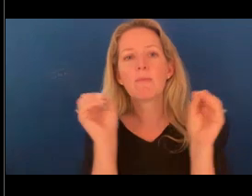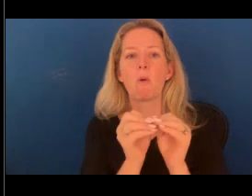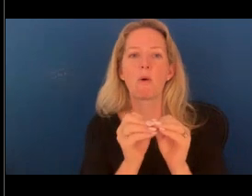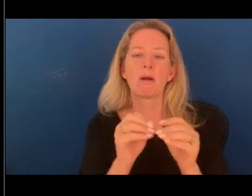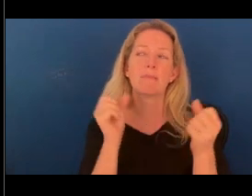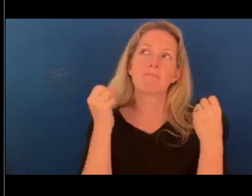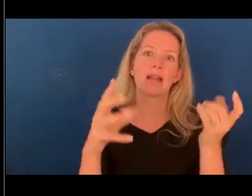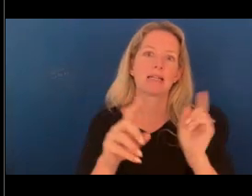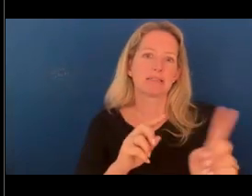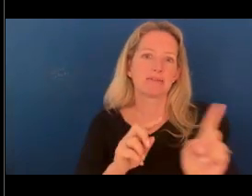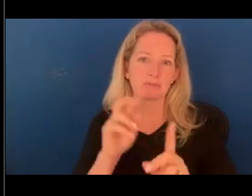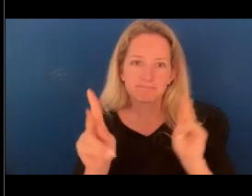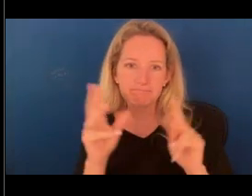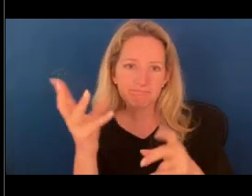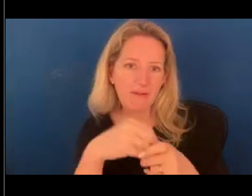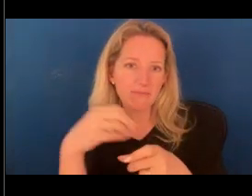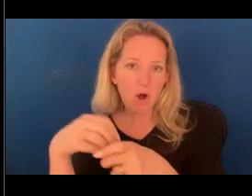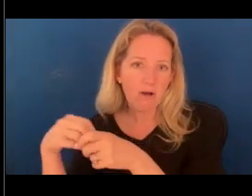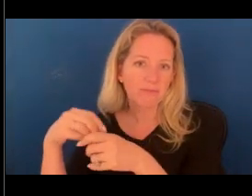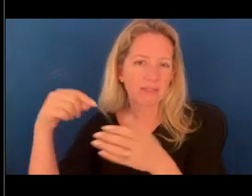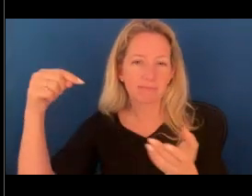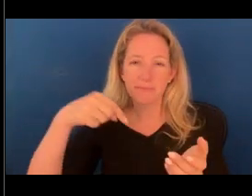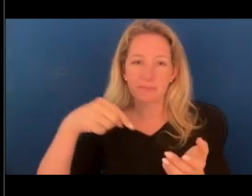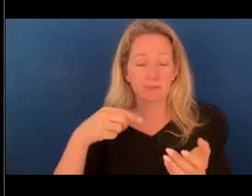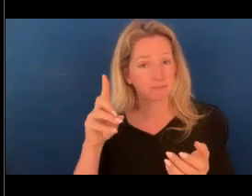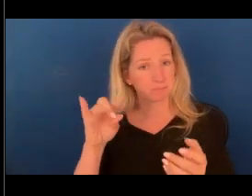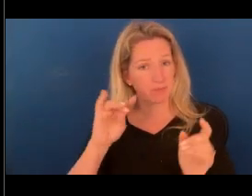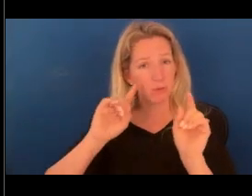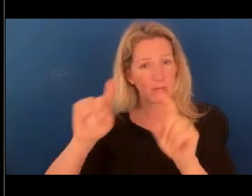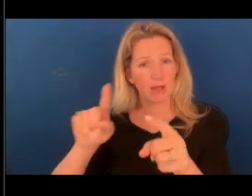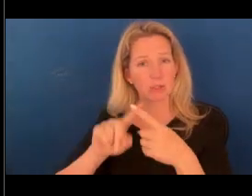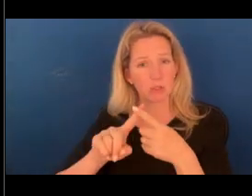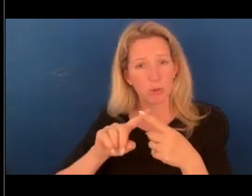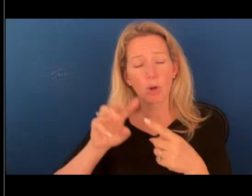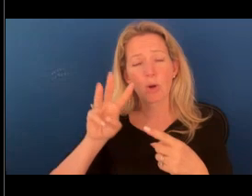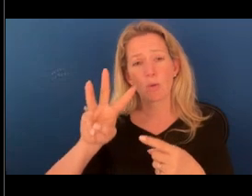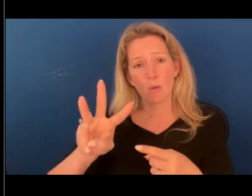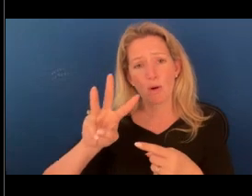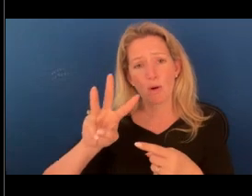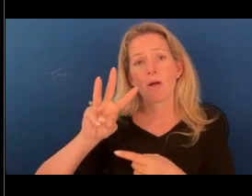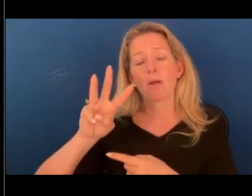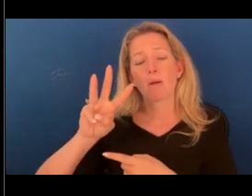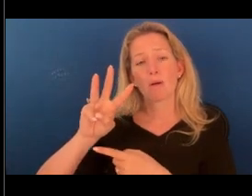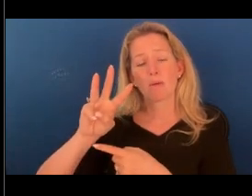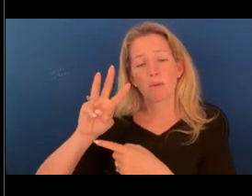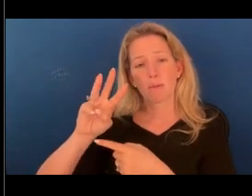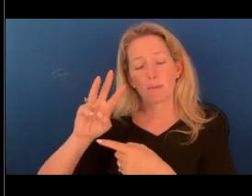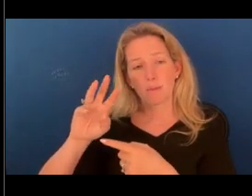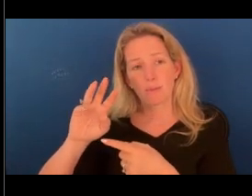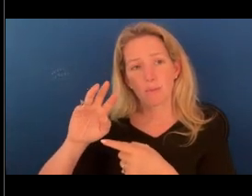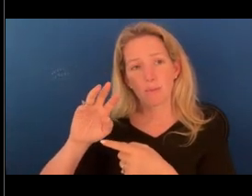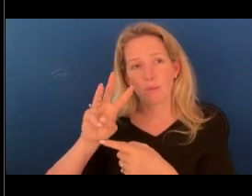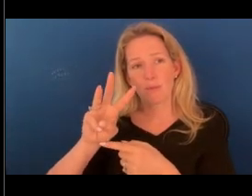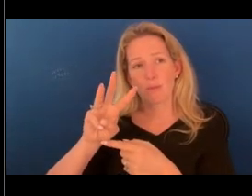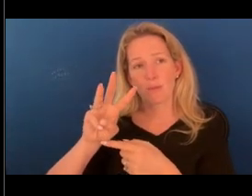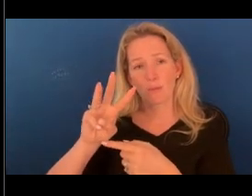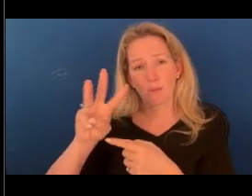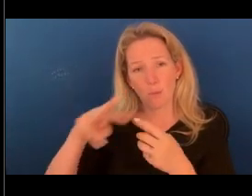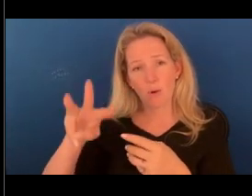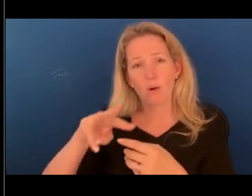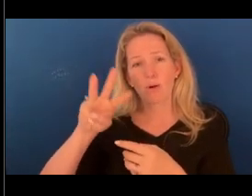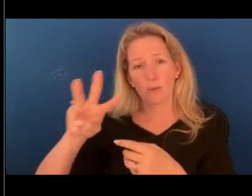this space. I don't know if any of you have attended the World Wildlife Fund's annual plastic summit. At least they've done